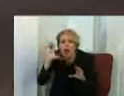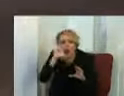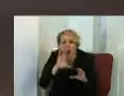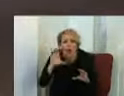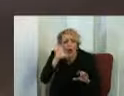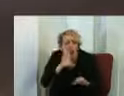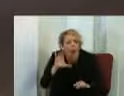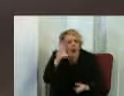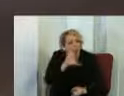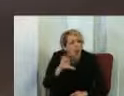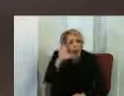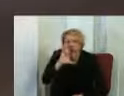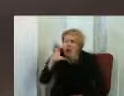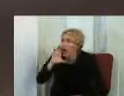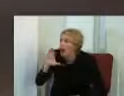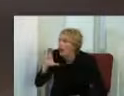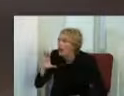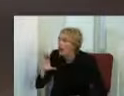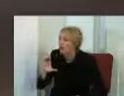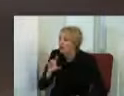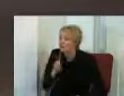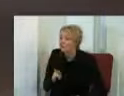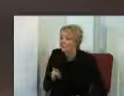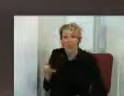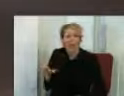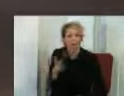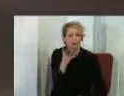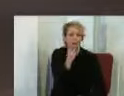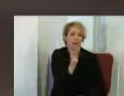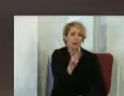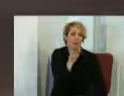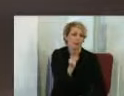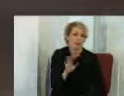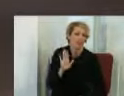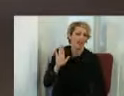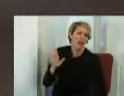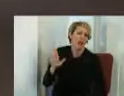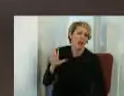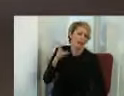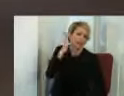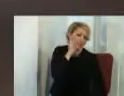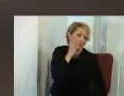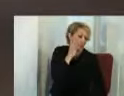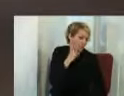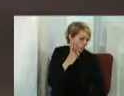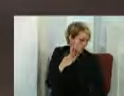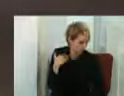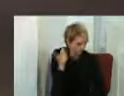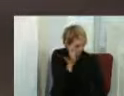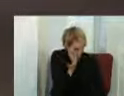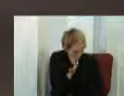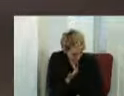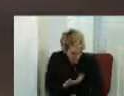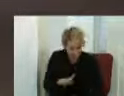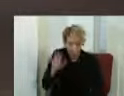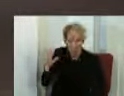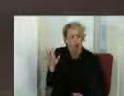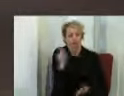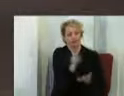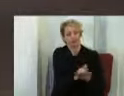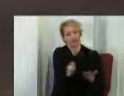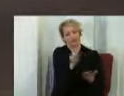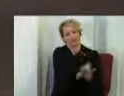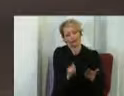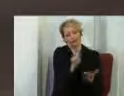somehow we have to go looking, and certainly that was a Hebrew experience or a Hebrew understanding. But even in the Hebrew writings, the